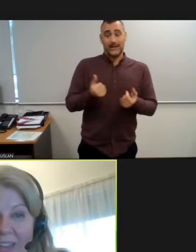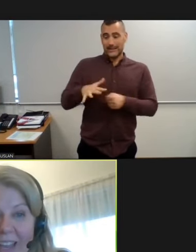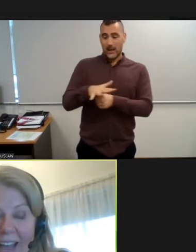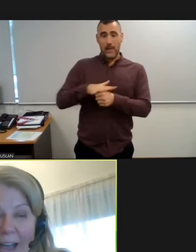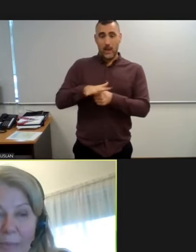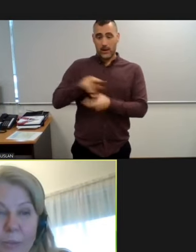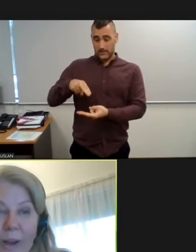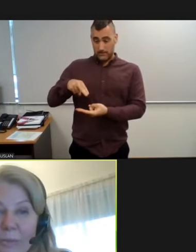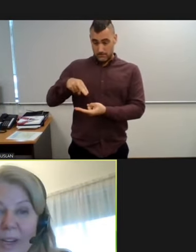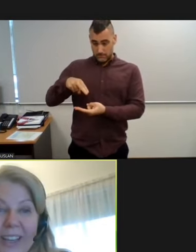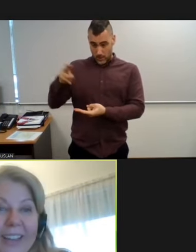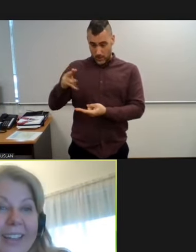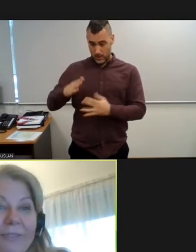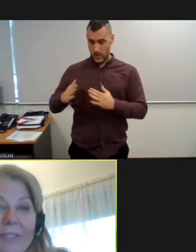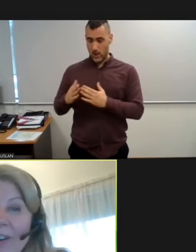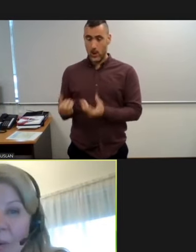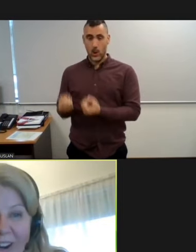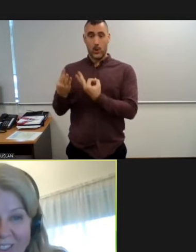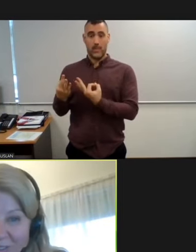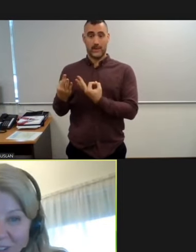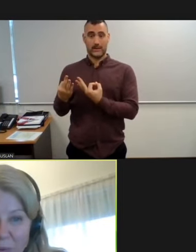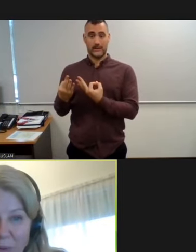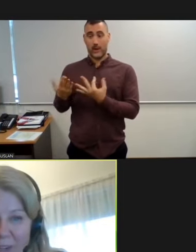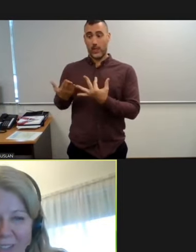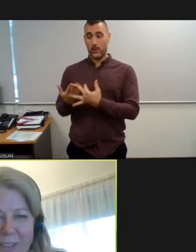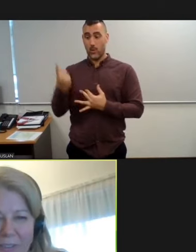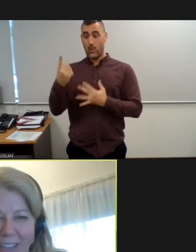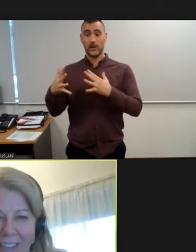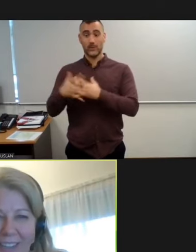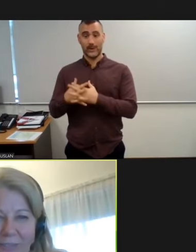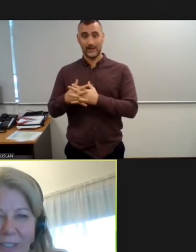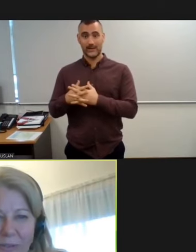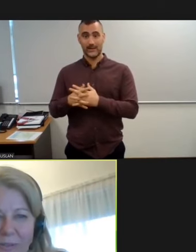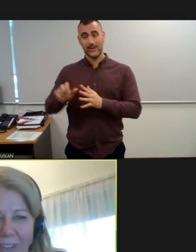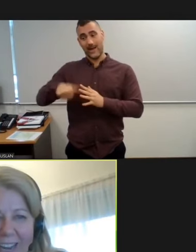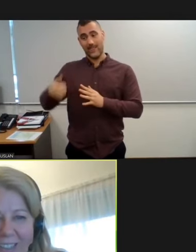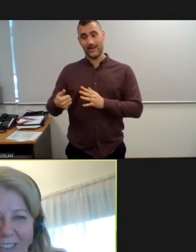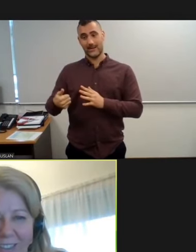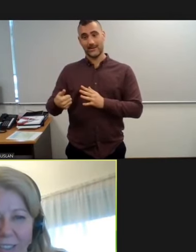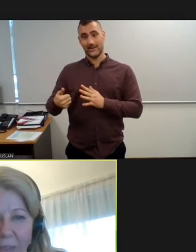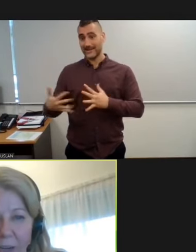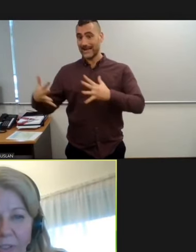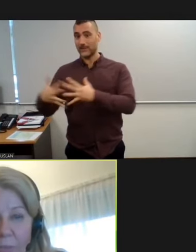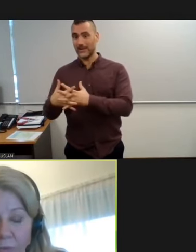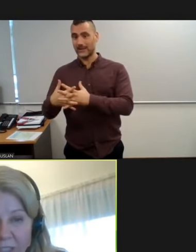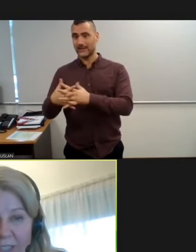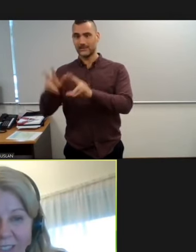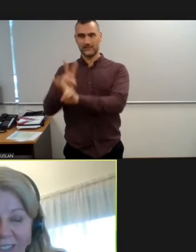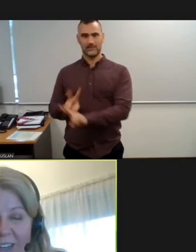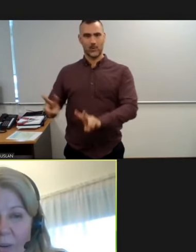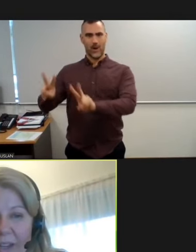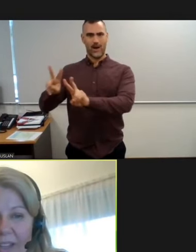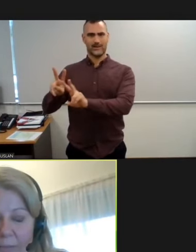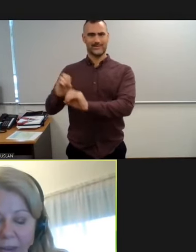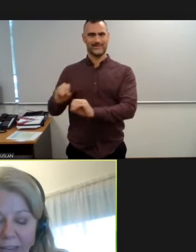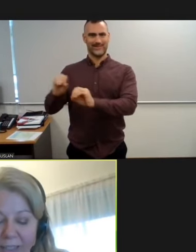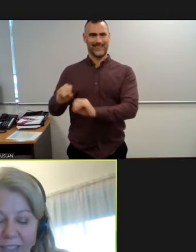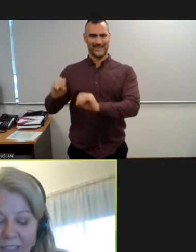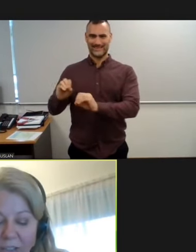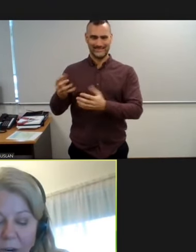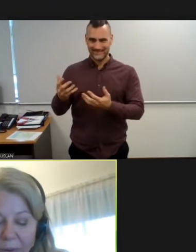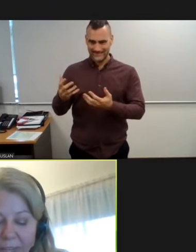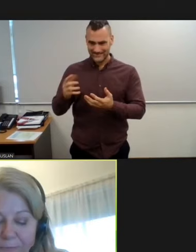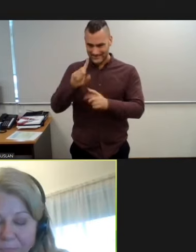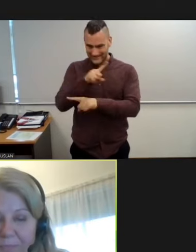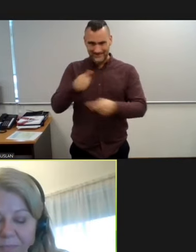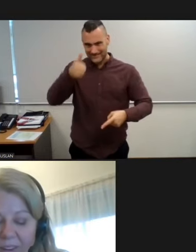system in 1 week and then very quiet the following week. So really difficult for agencies to be able to predict where the demand